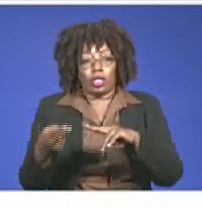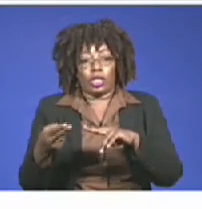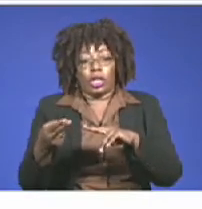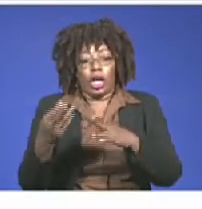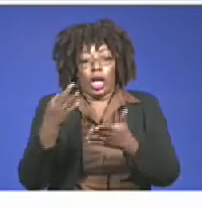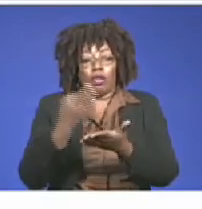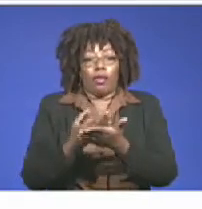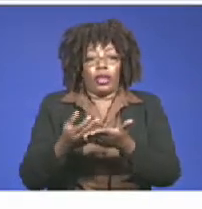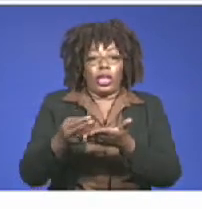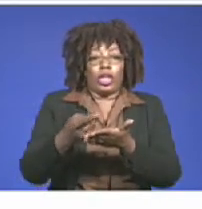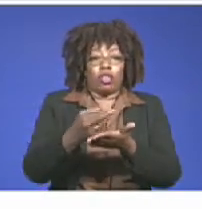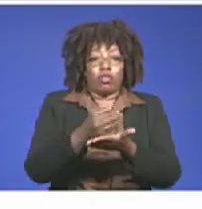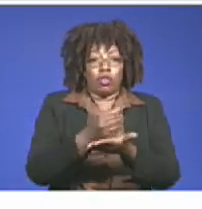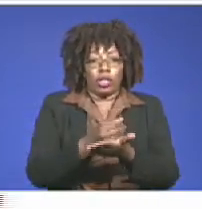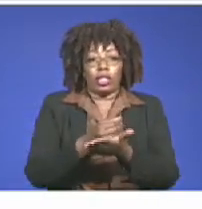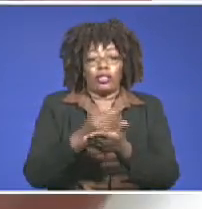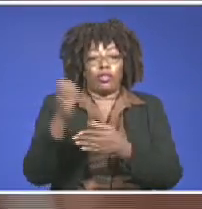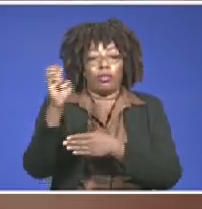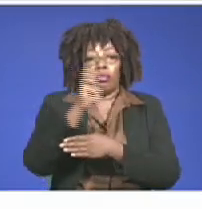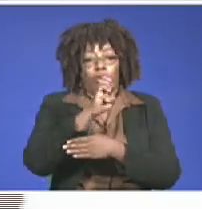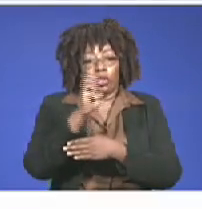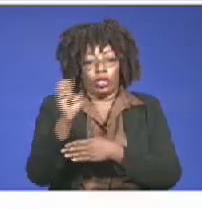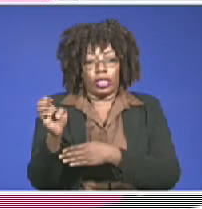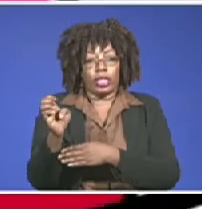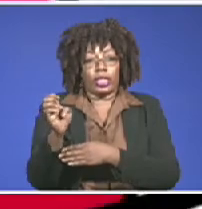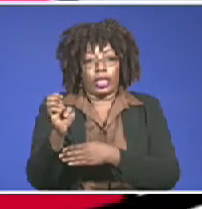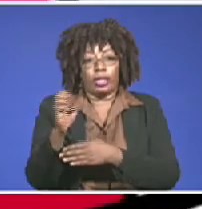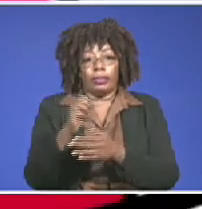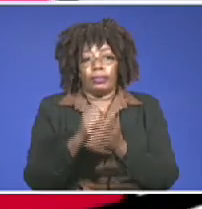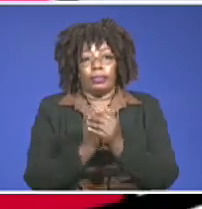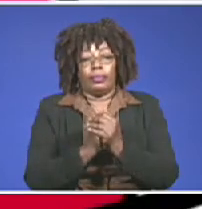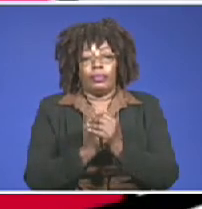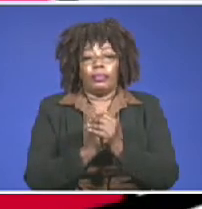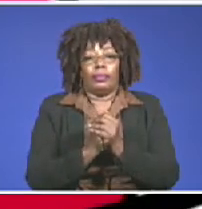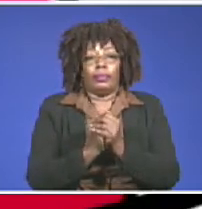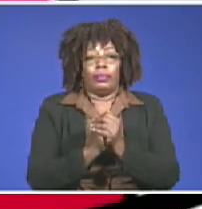increases all emergency issues. Keishla Adderley, ZNS Network News.